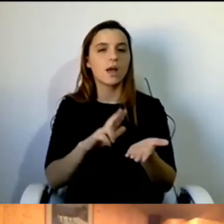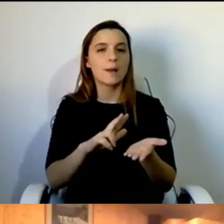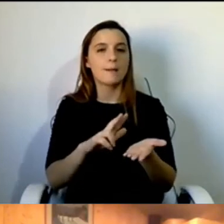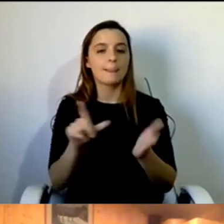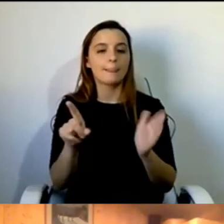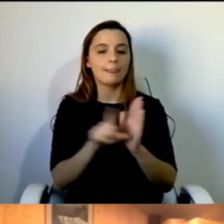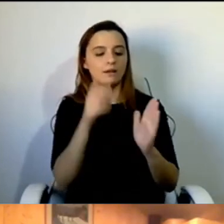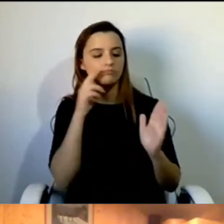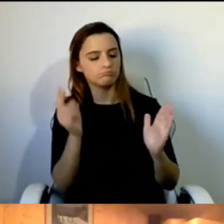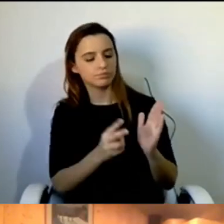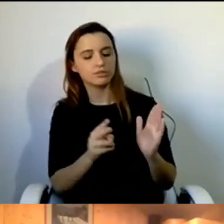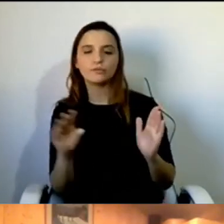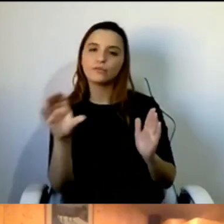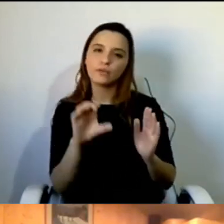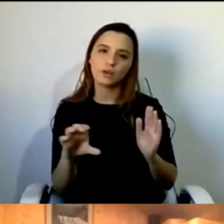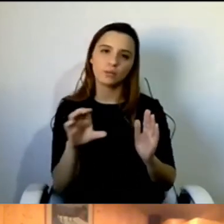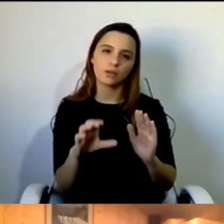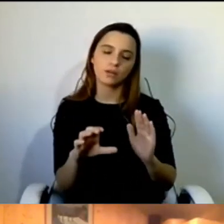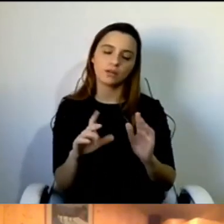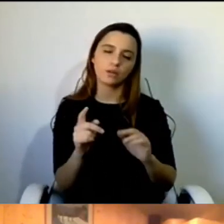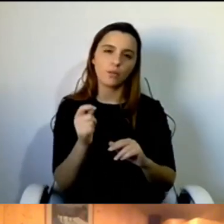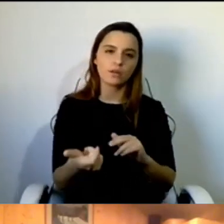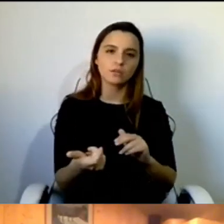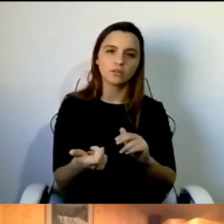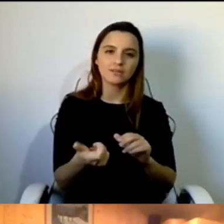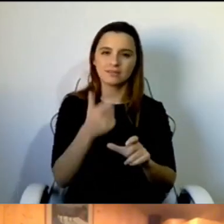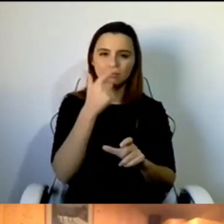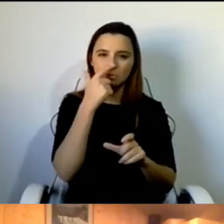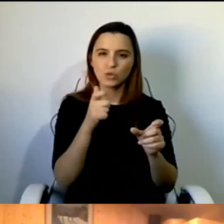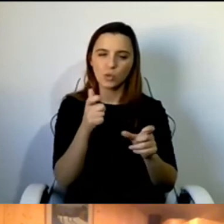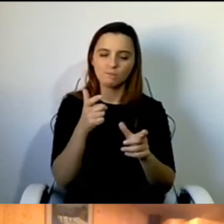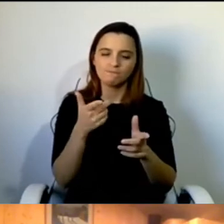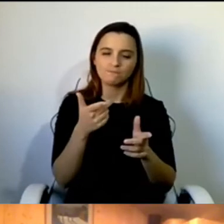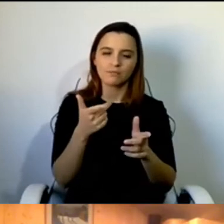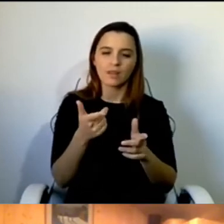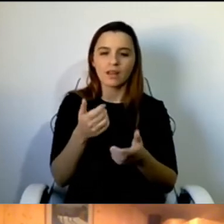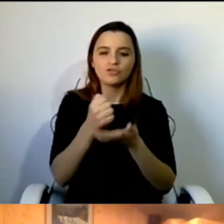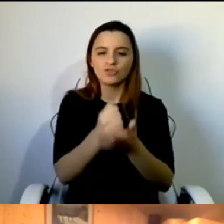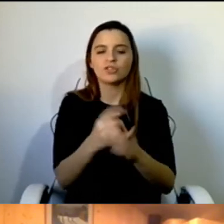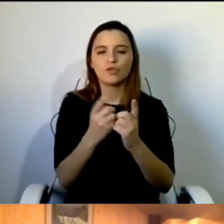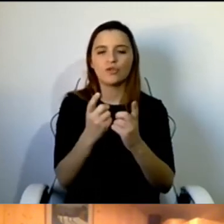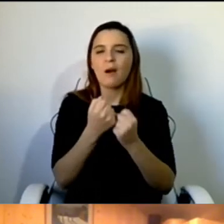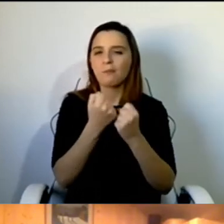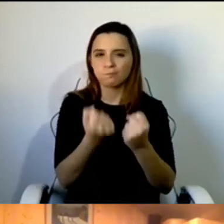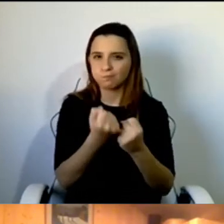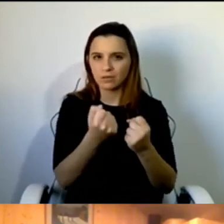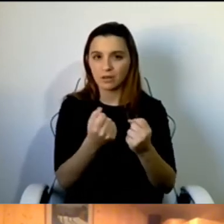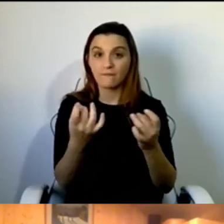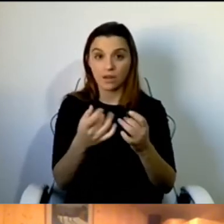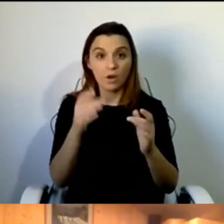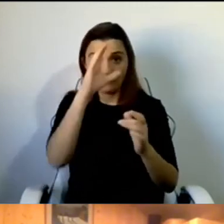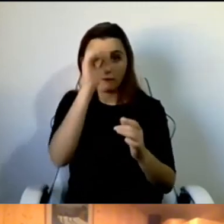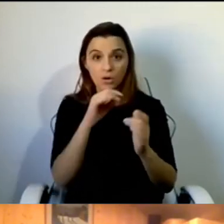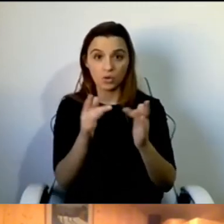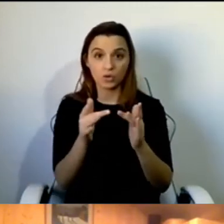almost nobody would get assistance. They actually contacted the government and say, sorry, but we feel the need to